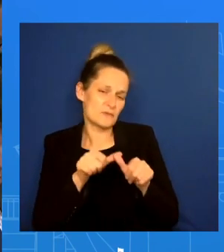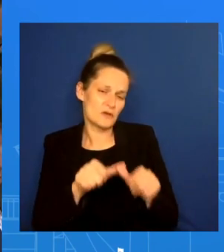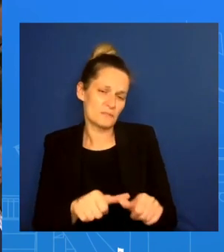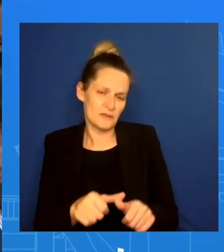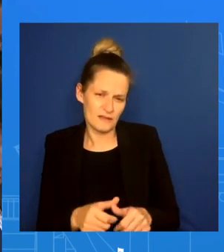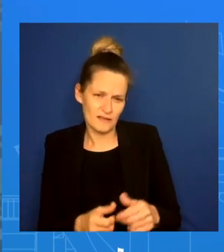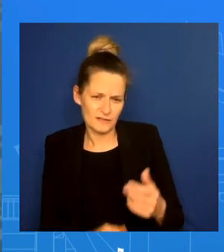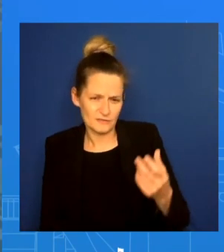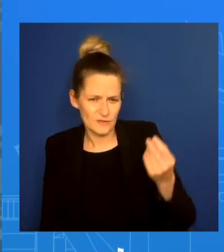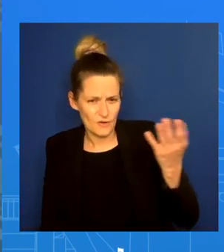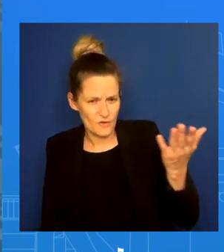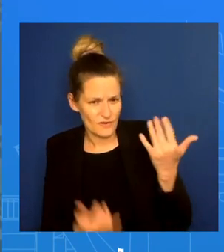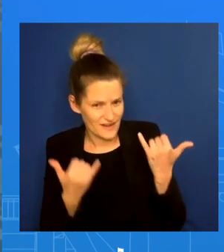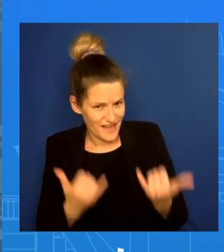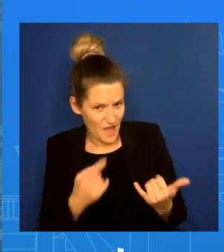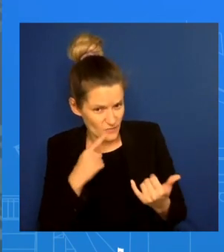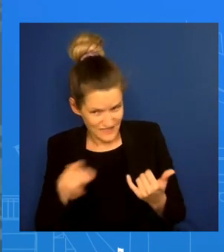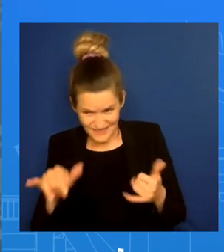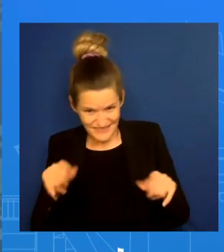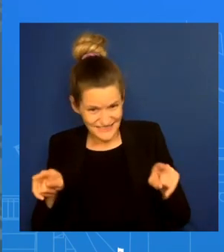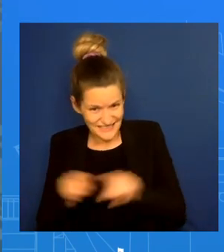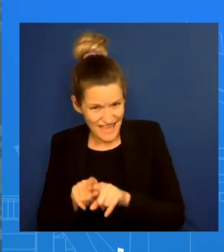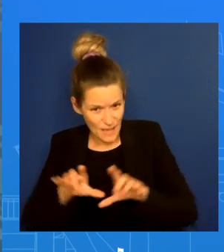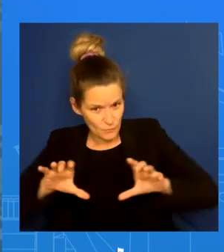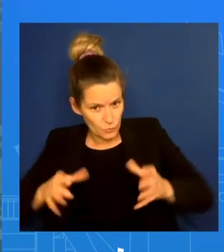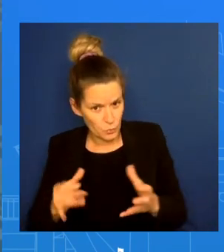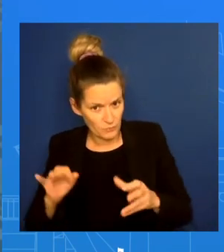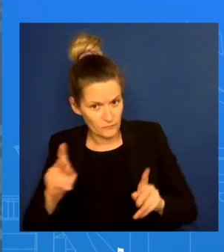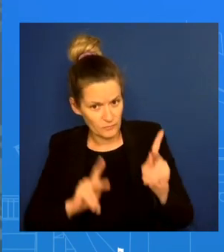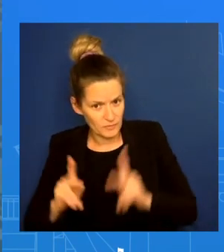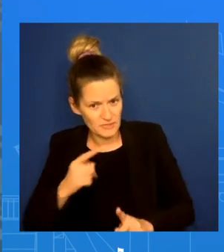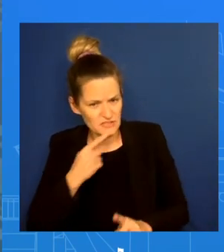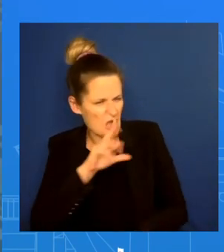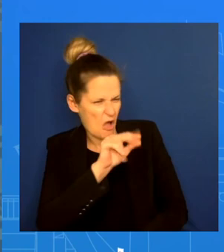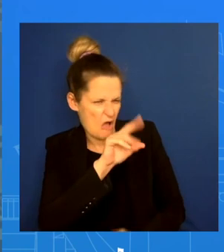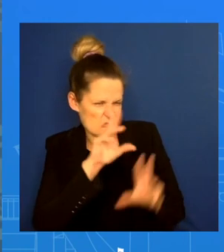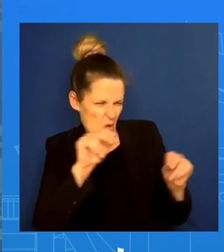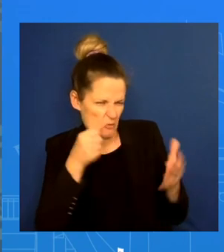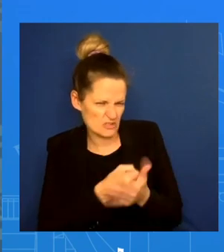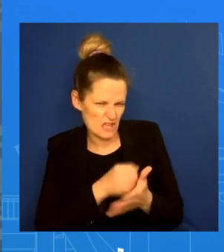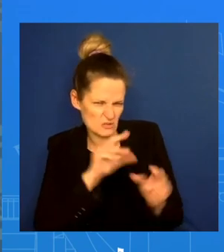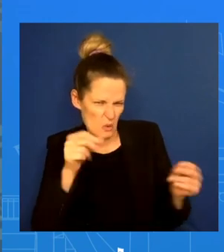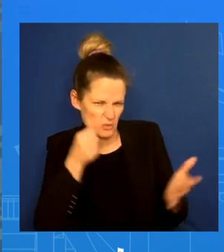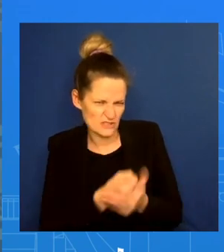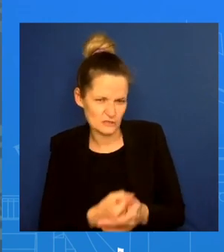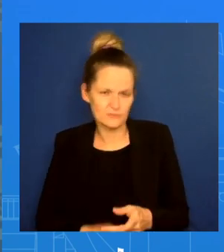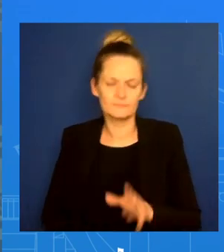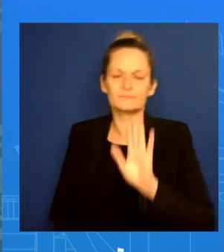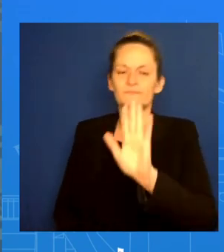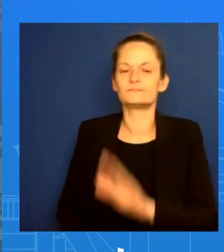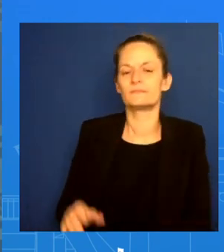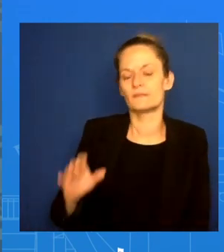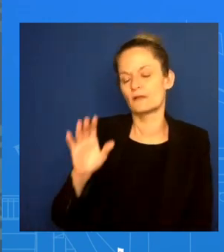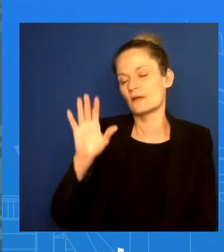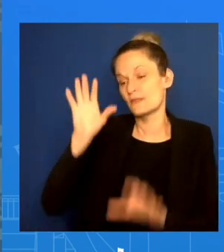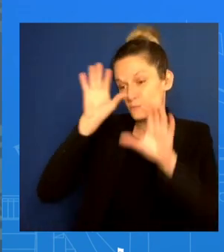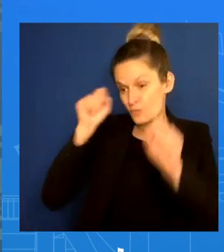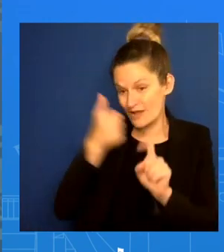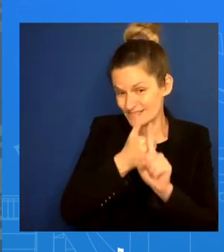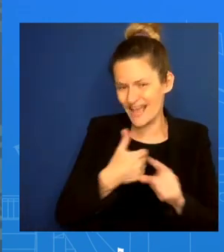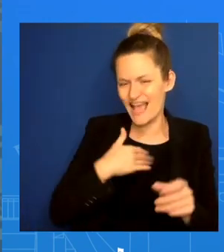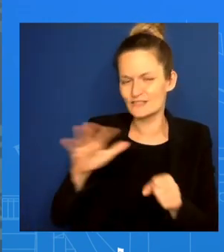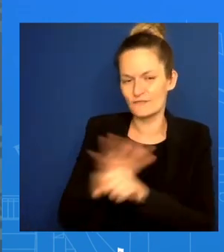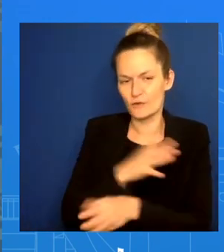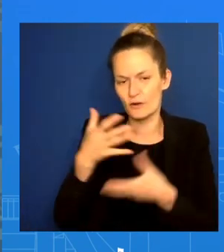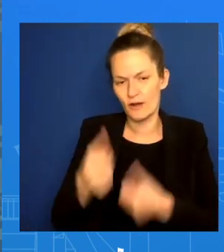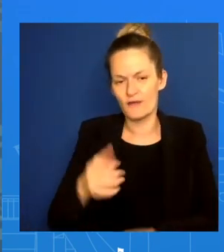curious. So the president has full confidence in his economic team. Go ahead, Peter. Karine, is the president communicated one way or another to the House Speaker Nancy Pelosi